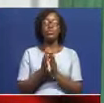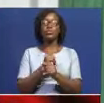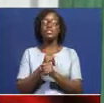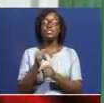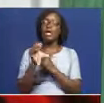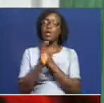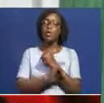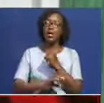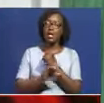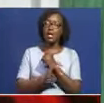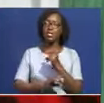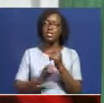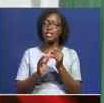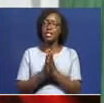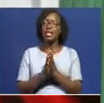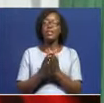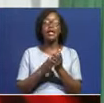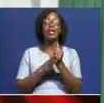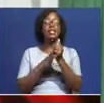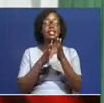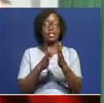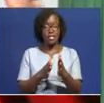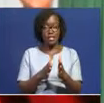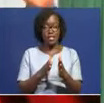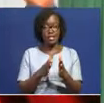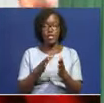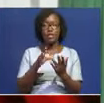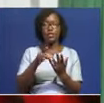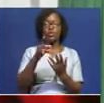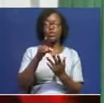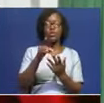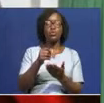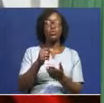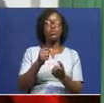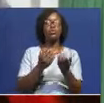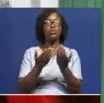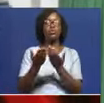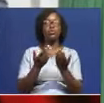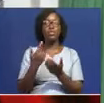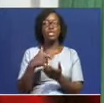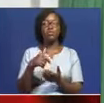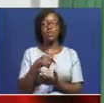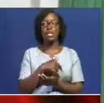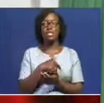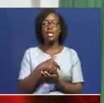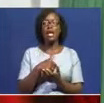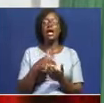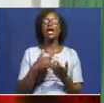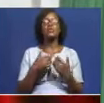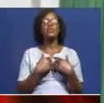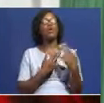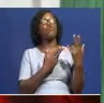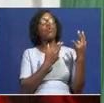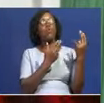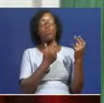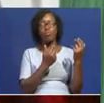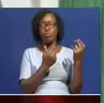na kupenda wale viongozi ambao tulichagua ili watufanyie kazi, na tuwe na matumaini.